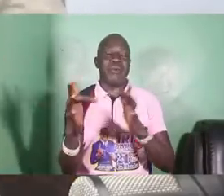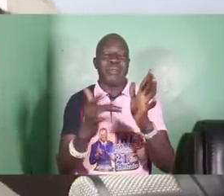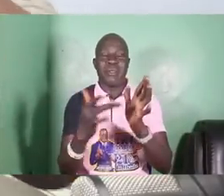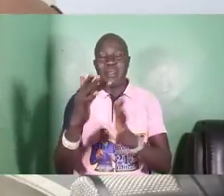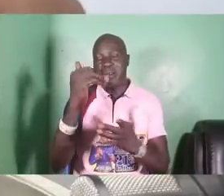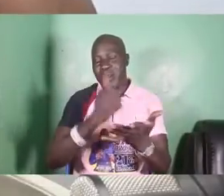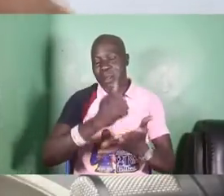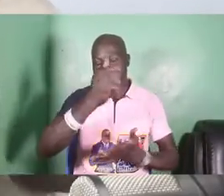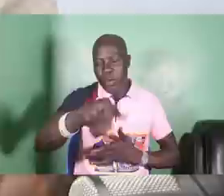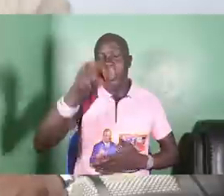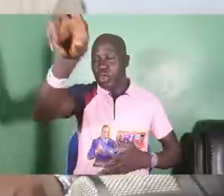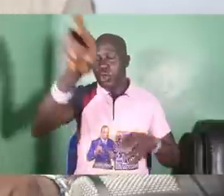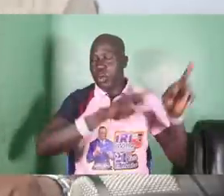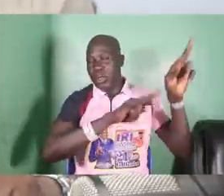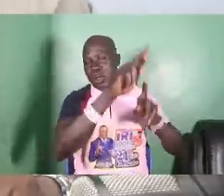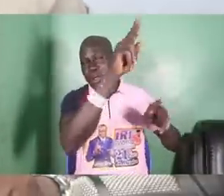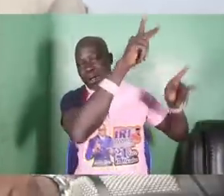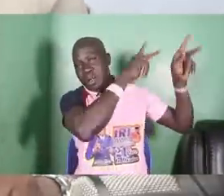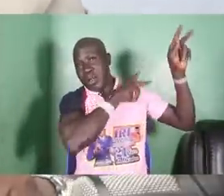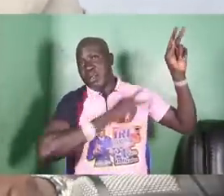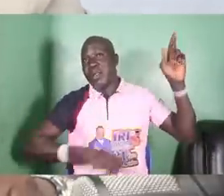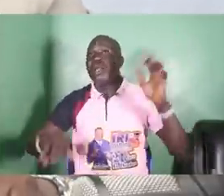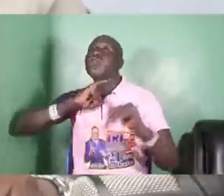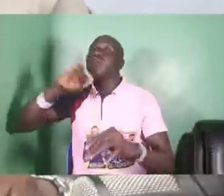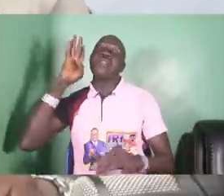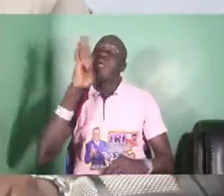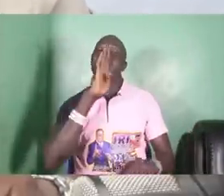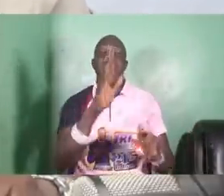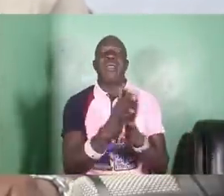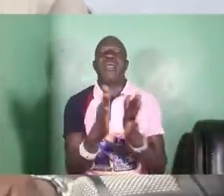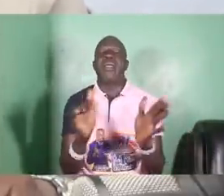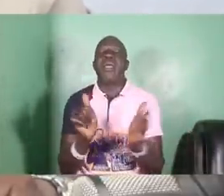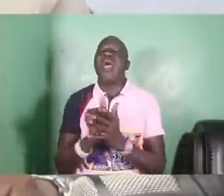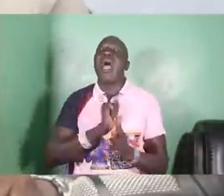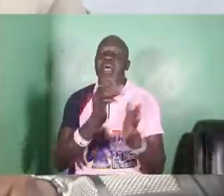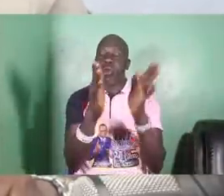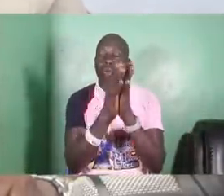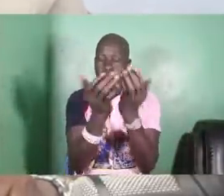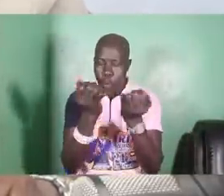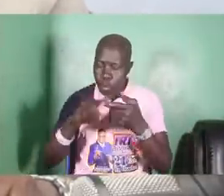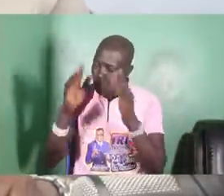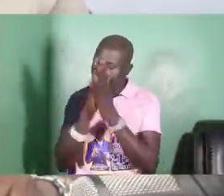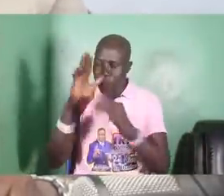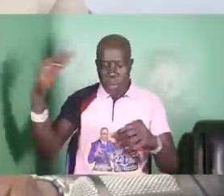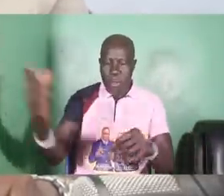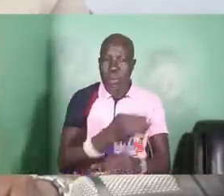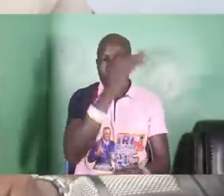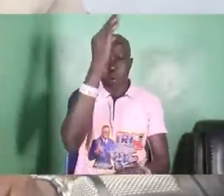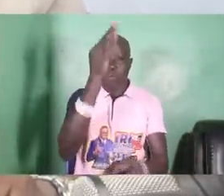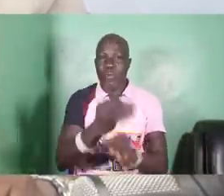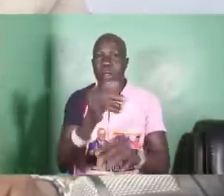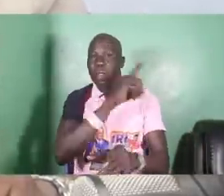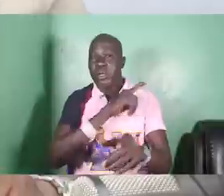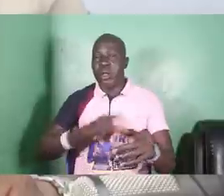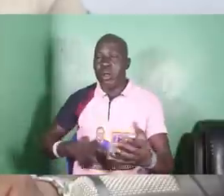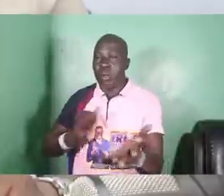Jesus amen wa de se bi oba amen be ni yo so shall it be fa gbadura sa pere babo I want to pray to your symbol of faith olorun